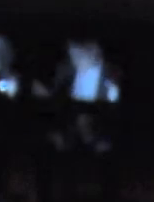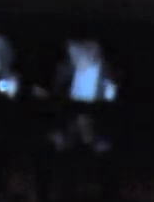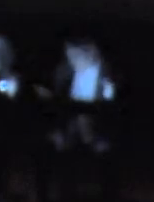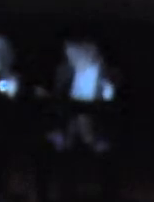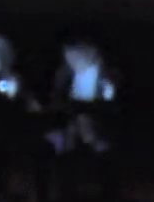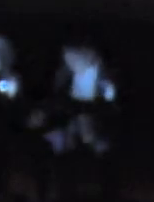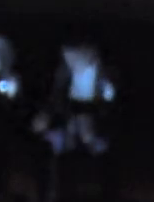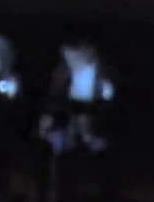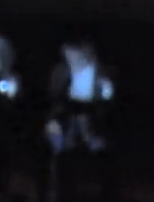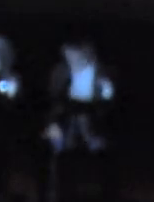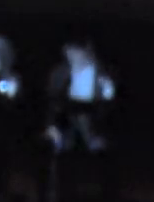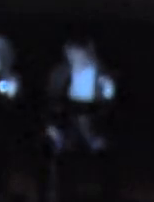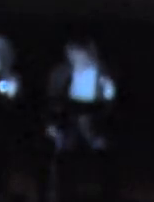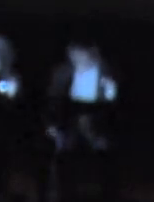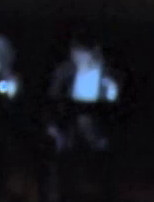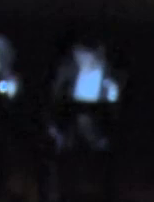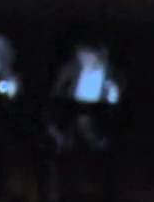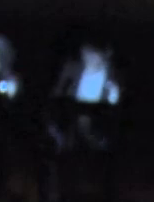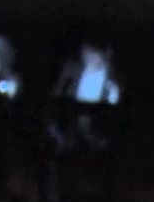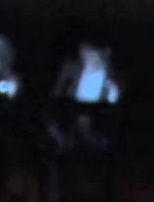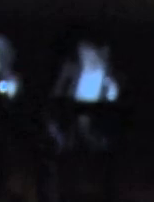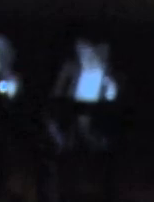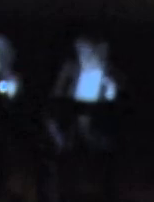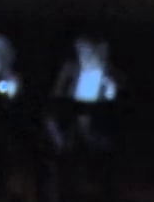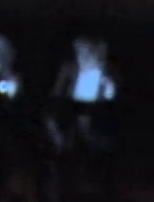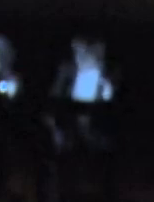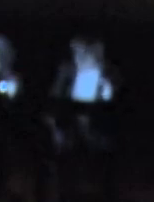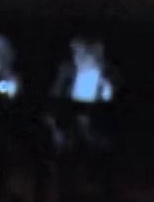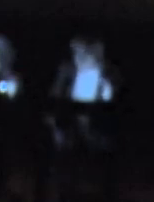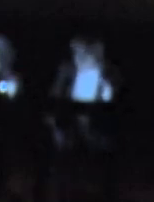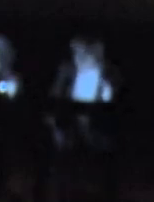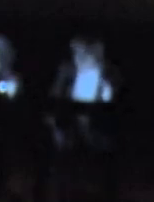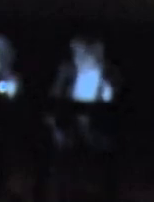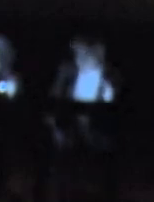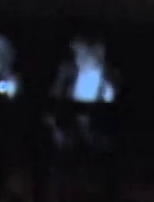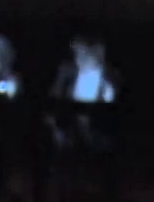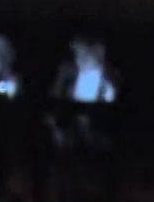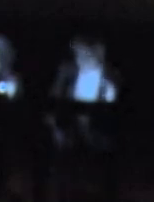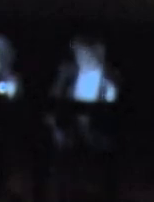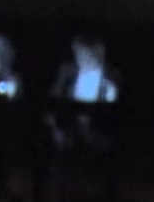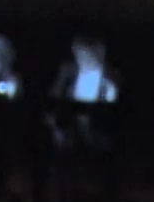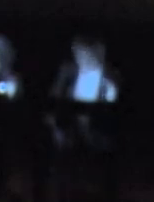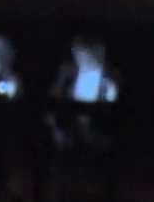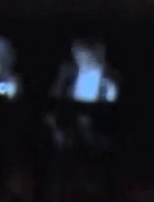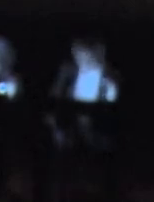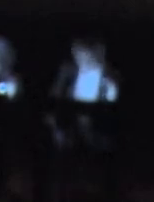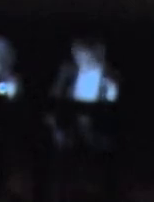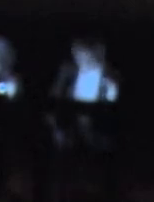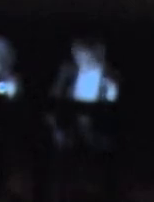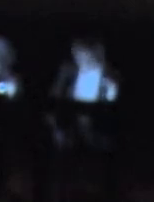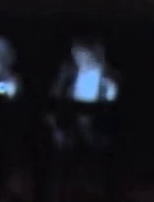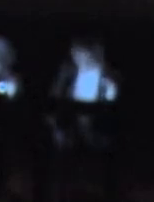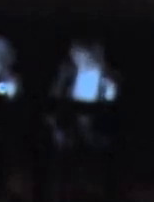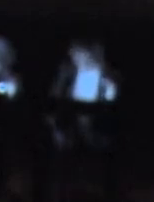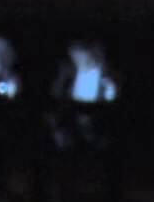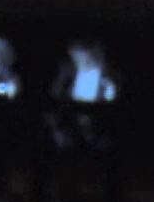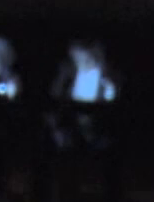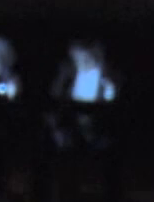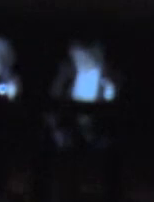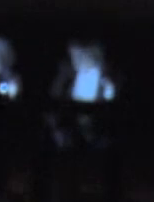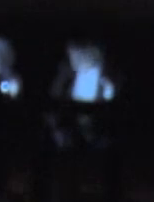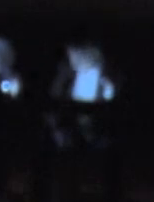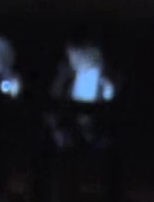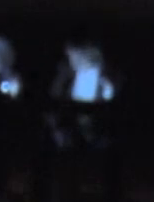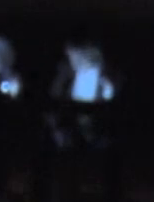come of course he'll come to the burial of his own grandmother I saw him with a woman it wasn't his